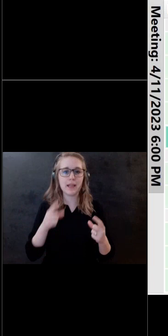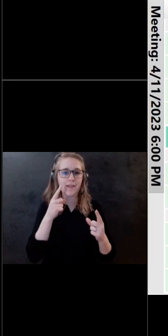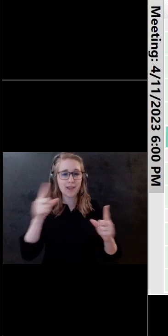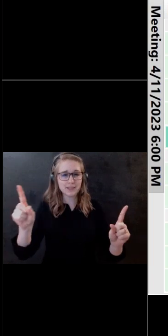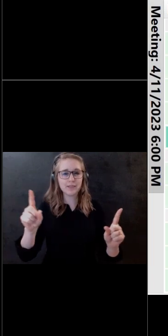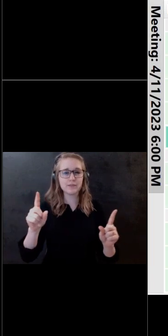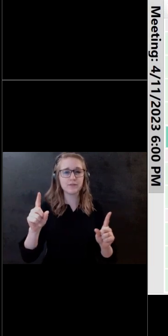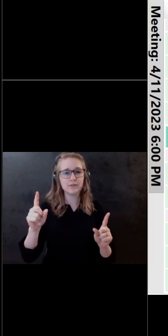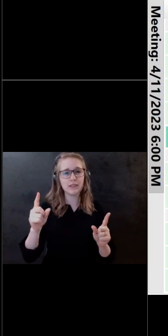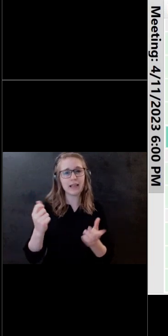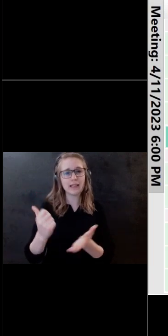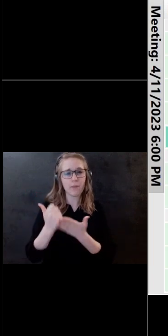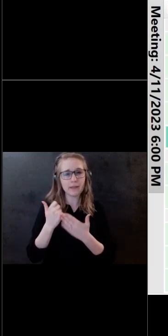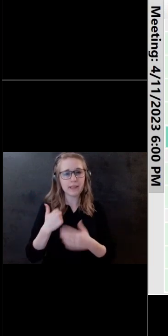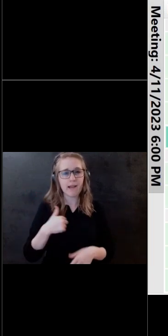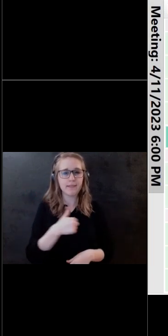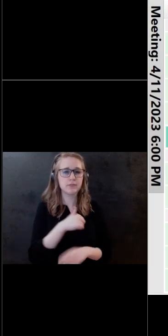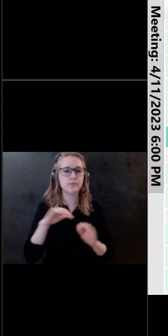in assisting us in what we do.